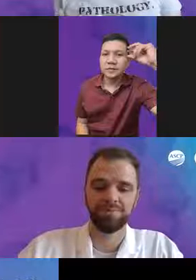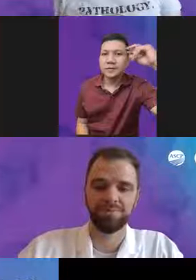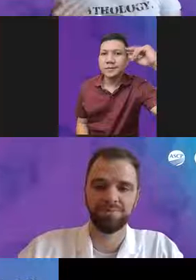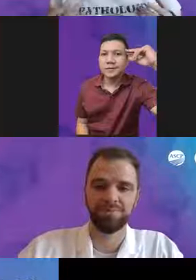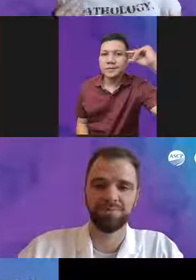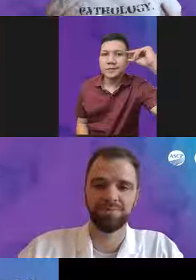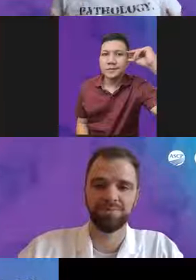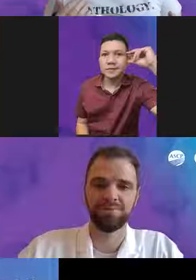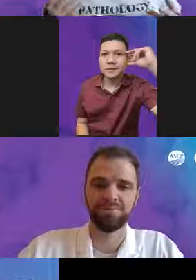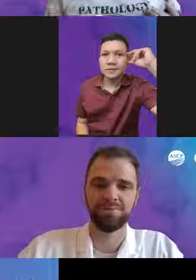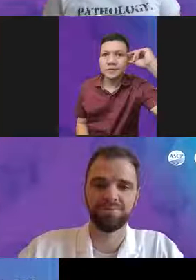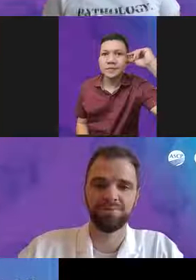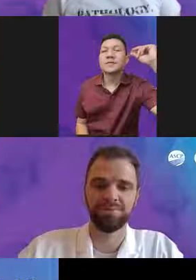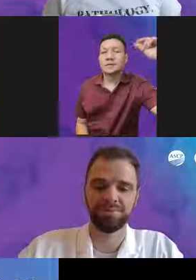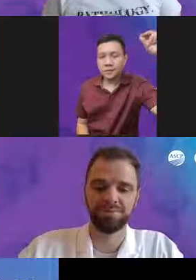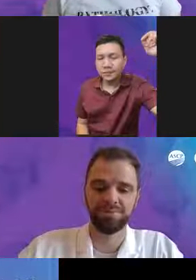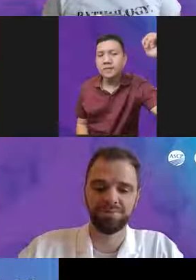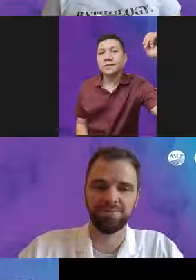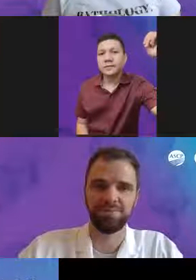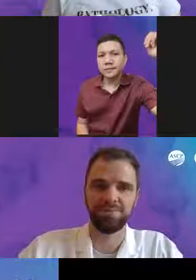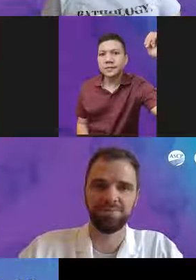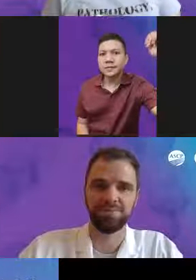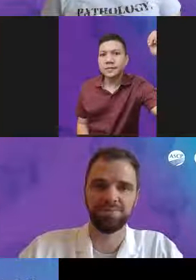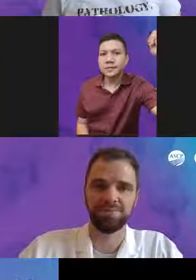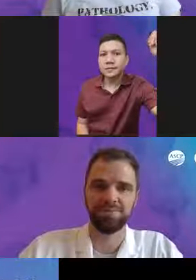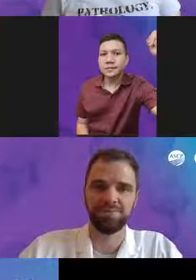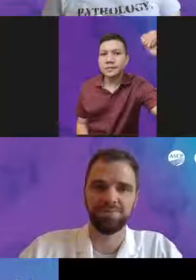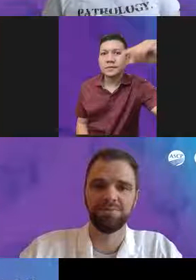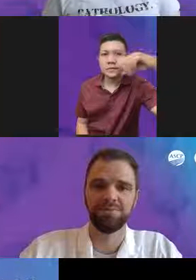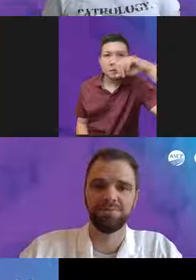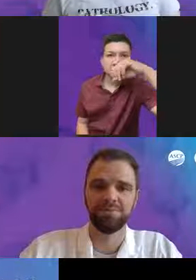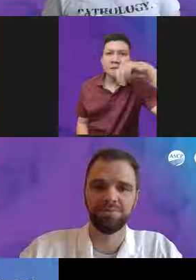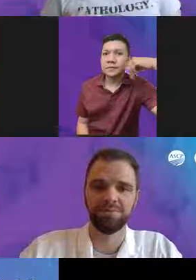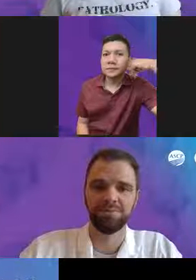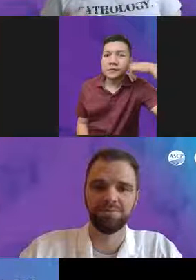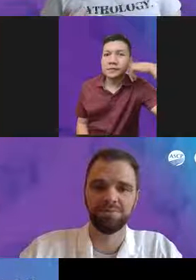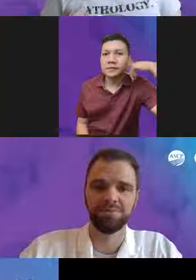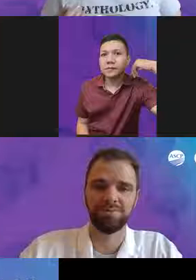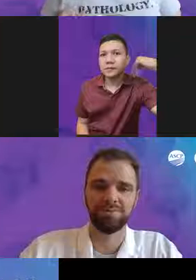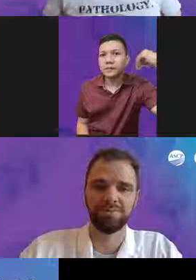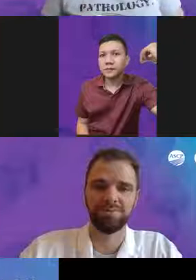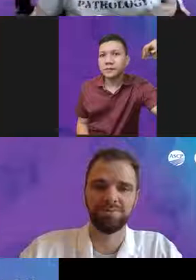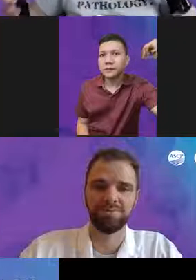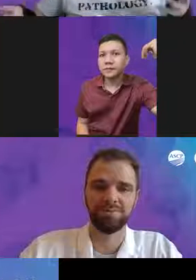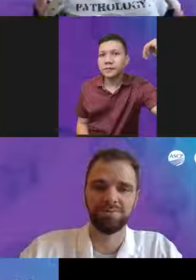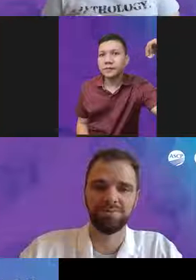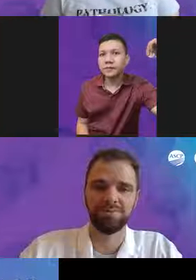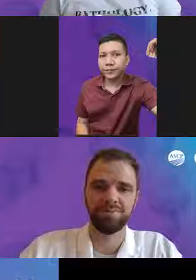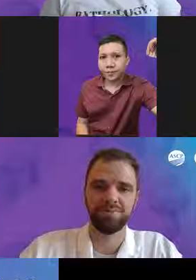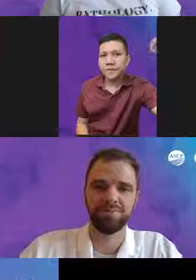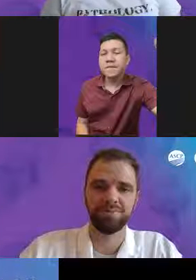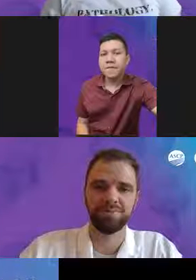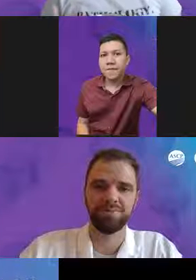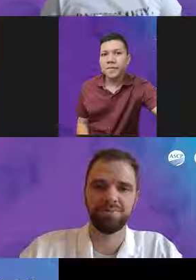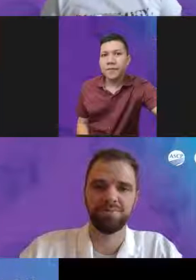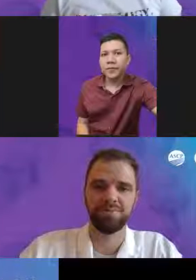are respirating, they're metabolizing the nutrients, and they're making sure that your body is able to